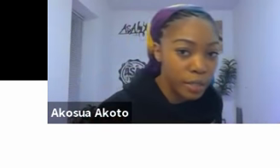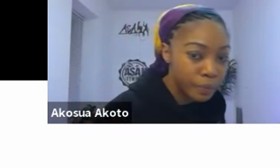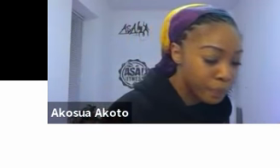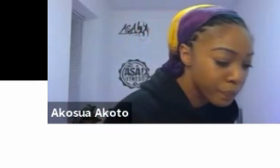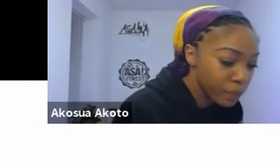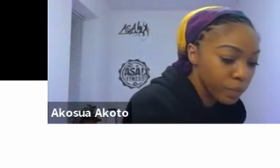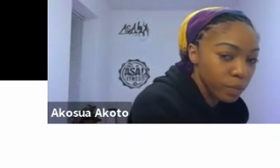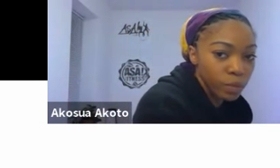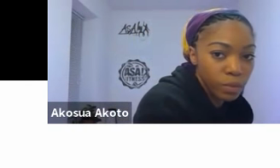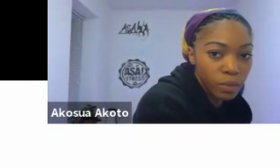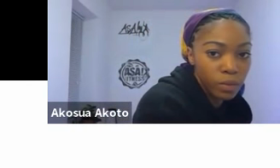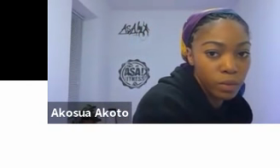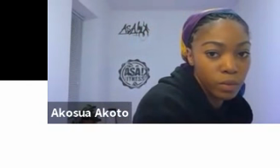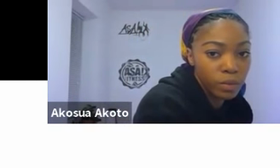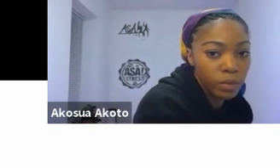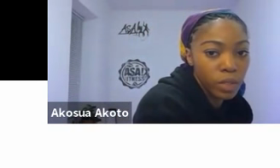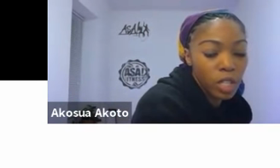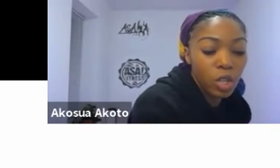reacts to it.